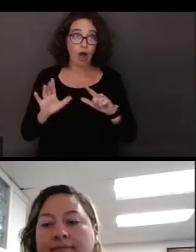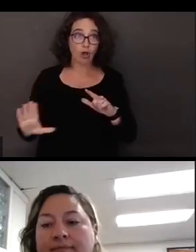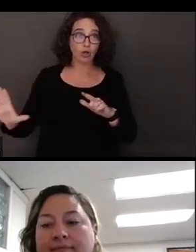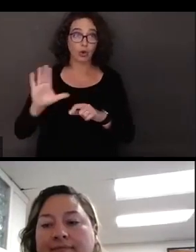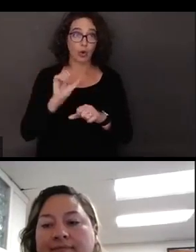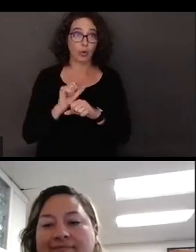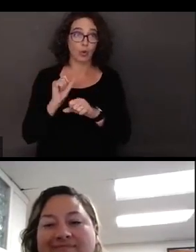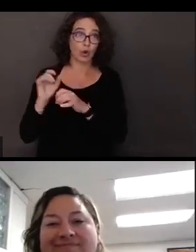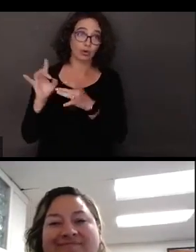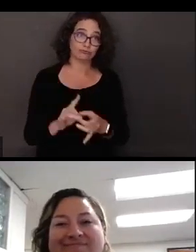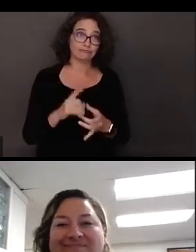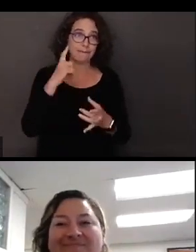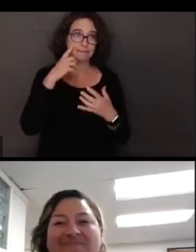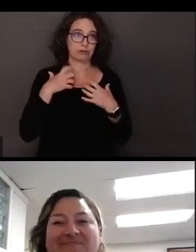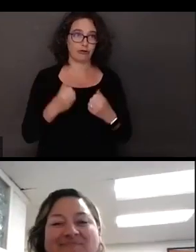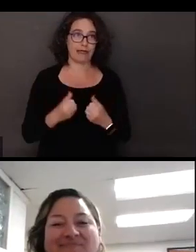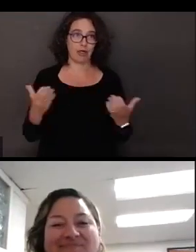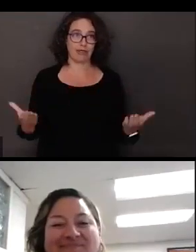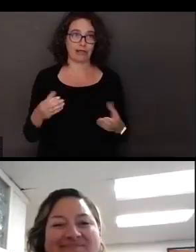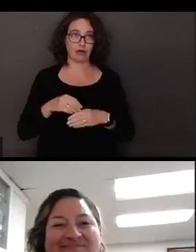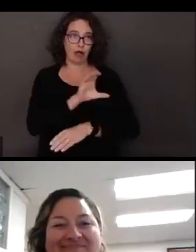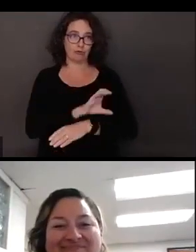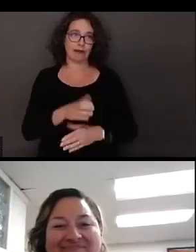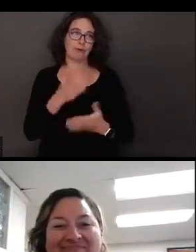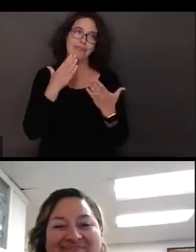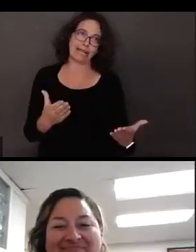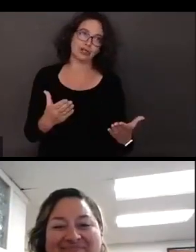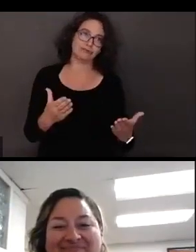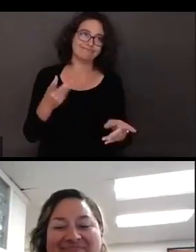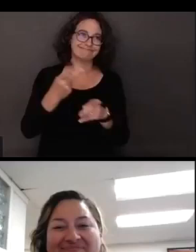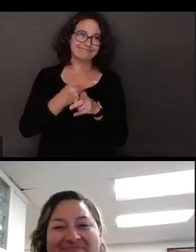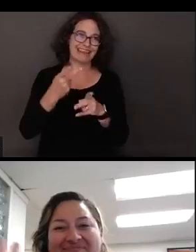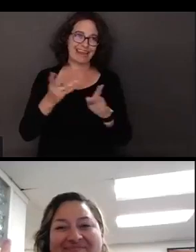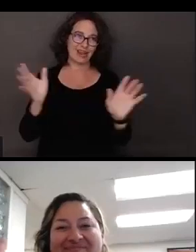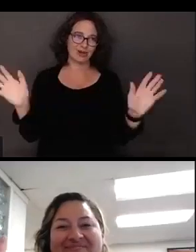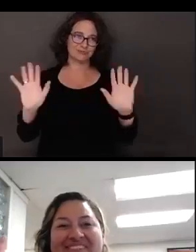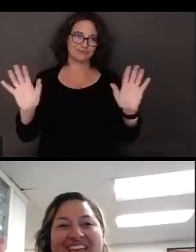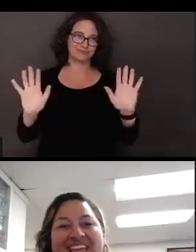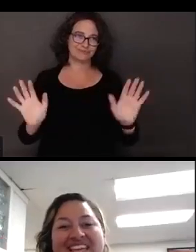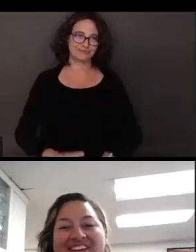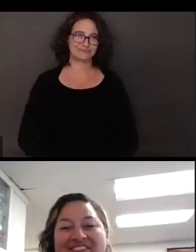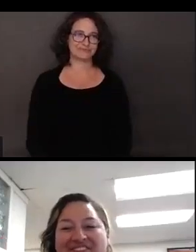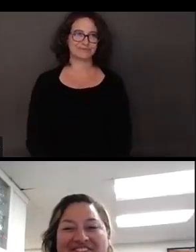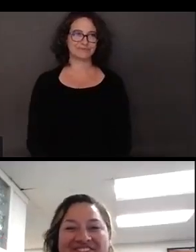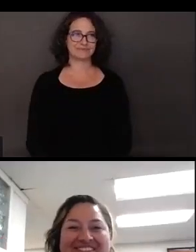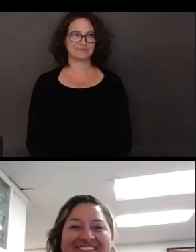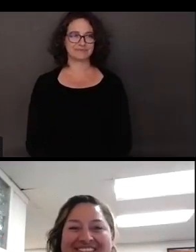mental health here in Colorado. Thank you again. Take care, everyone. Thanks.